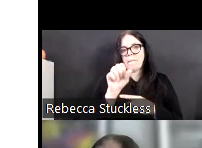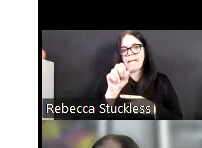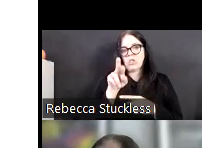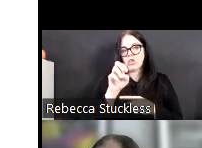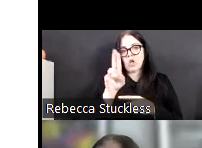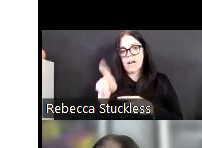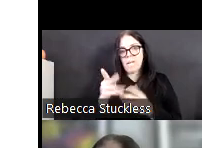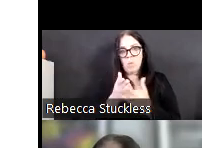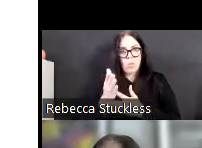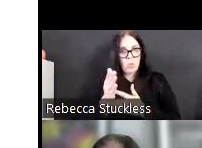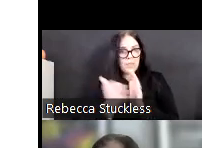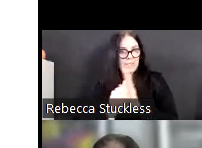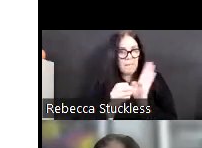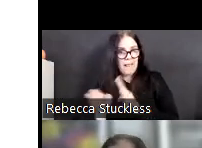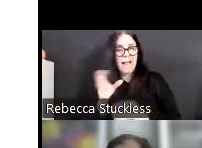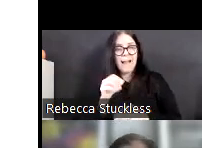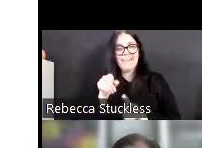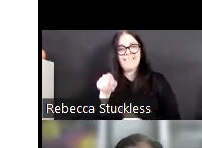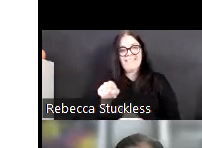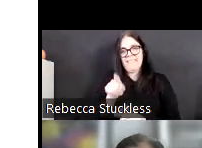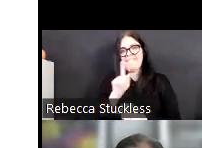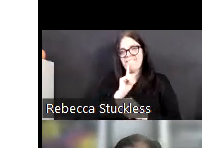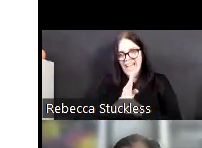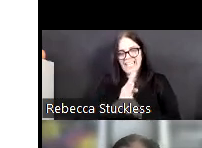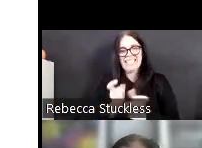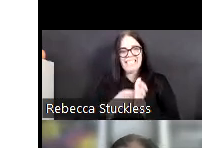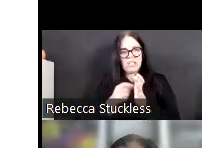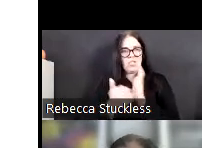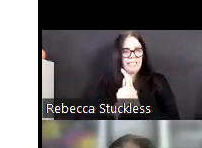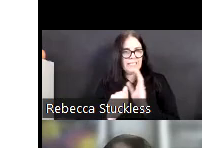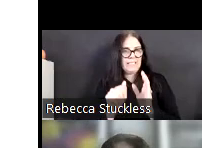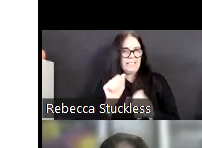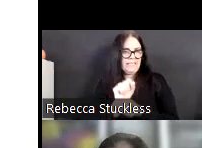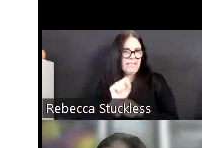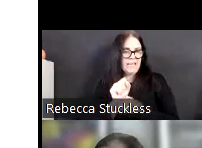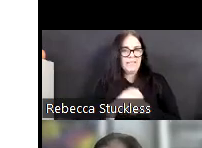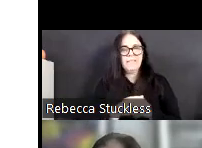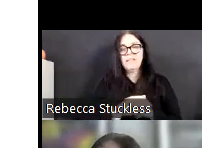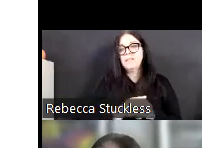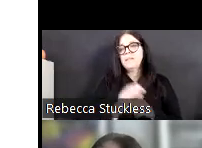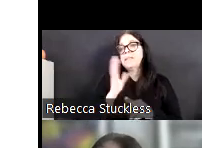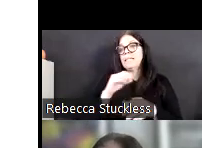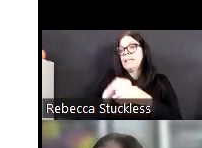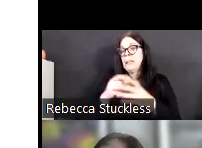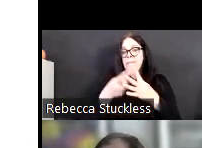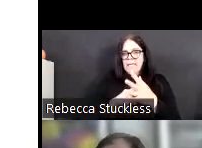are validated essential skills tasks. And in the beginning, we were doing them in person pre-COVID,